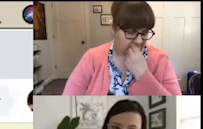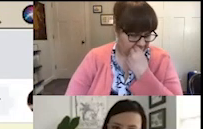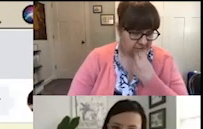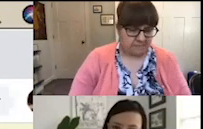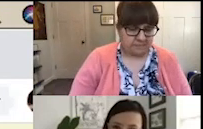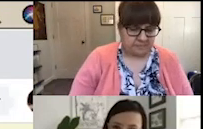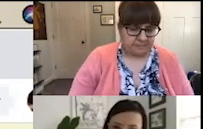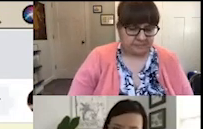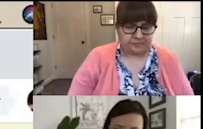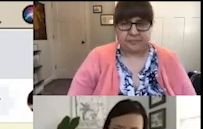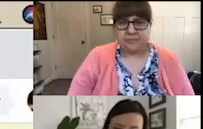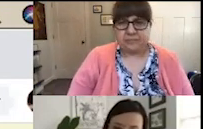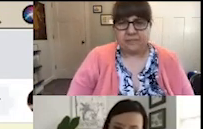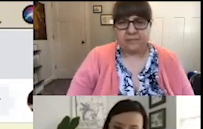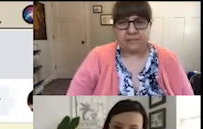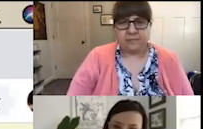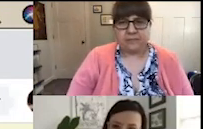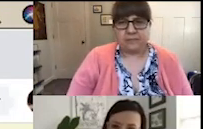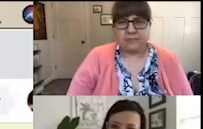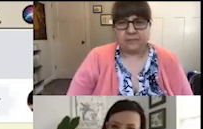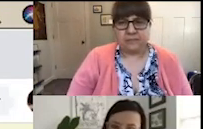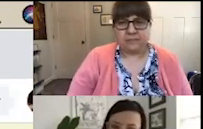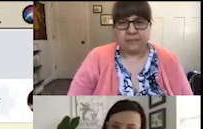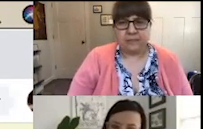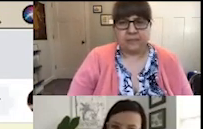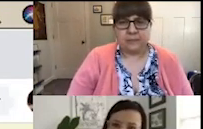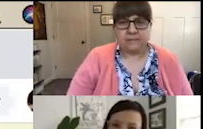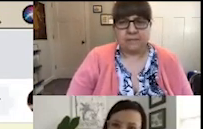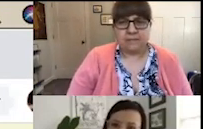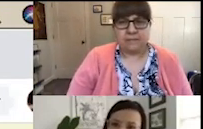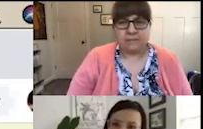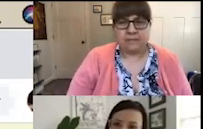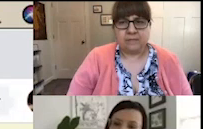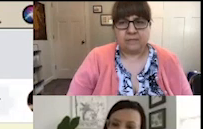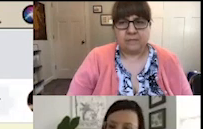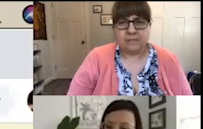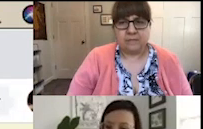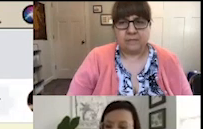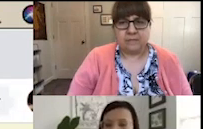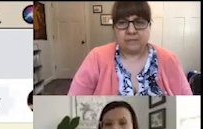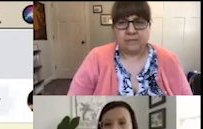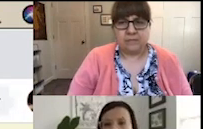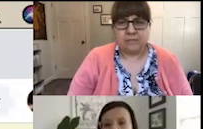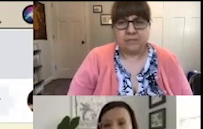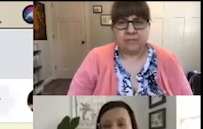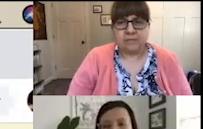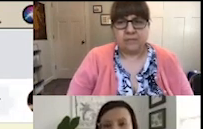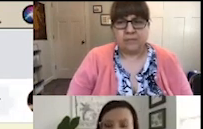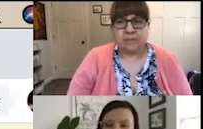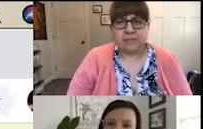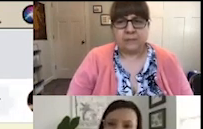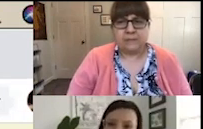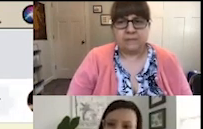visual sovereignty. I know we'll have a discussion to kind of talk about this definition of sovereignty in this conversation